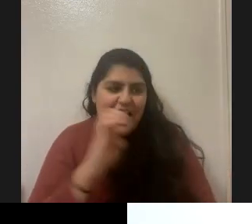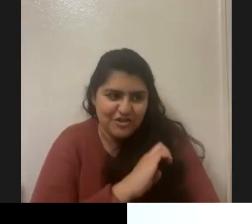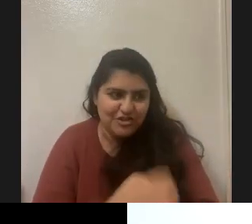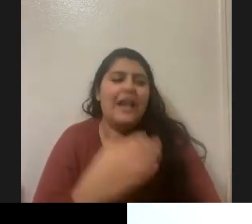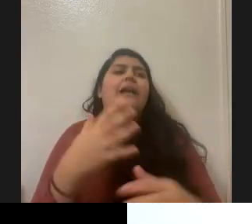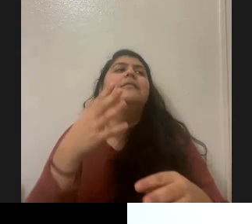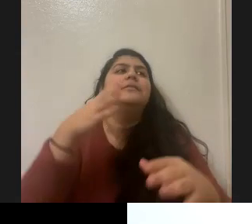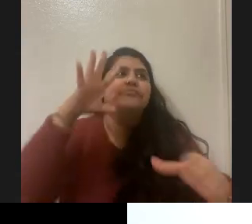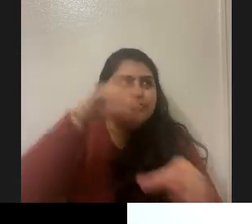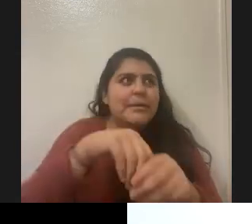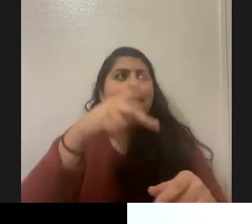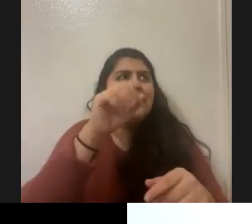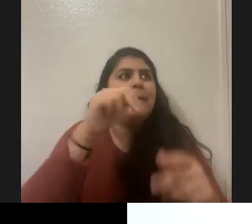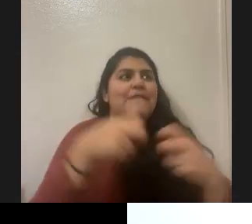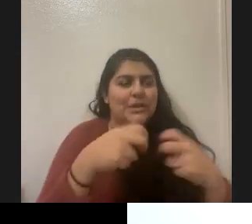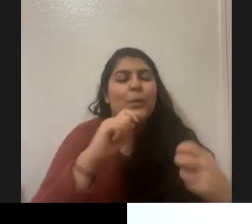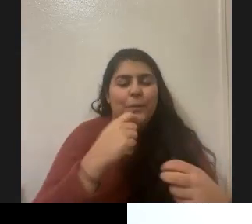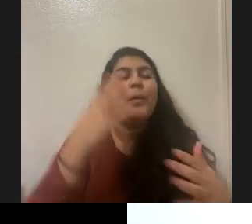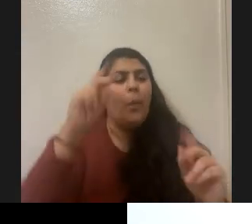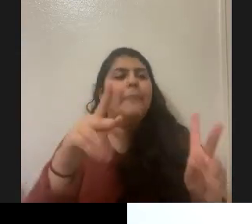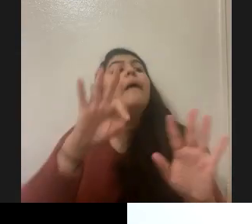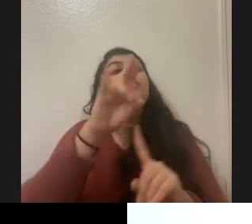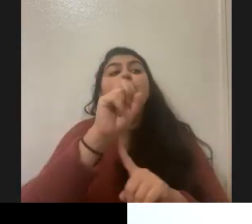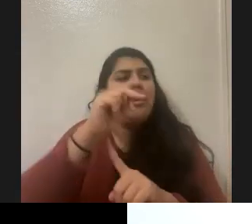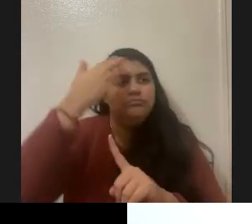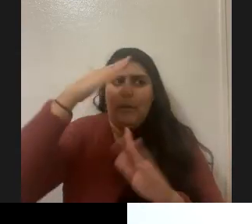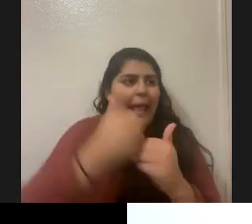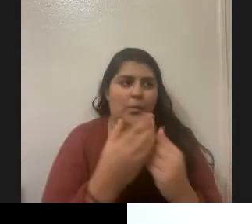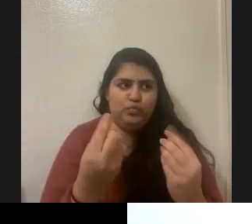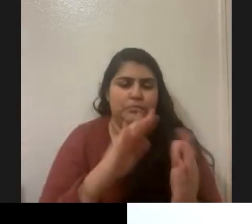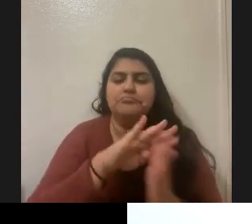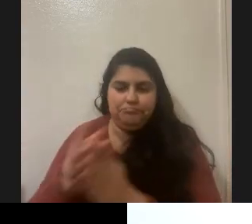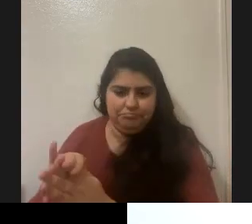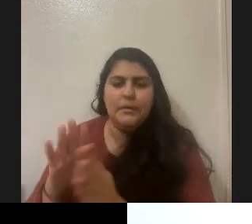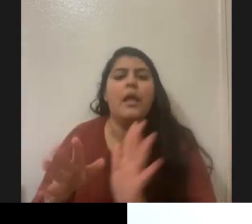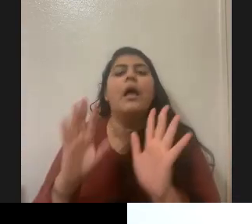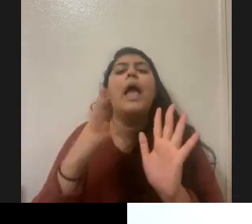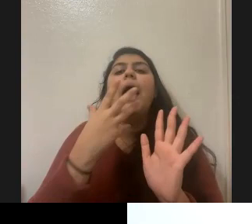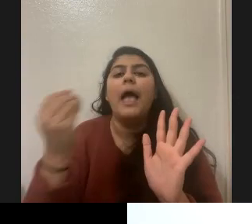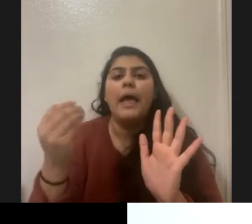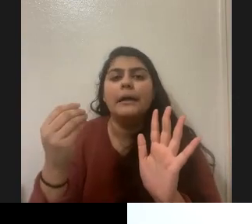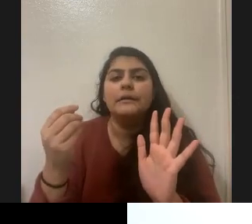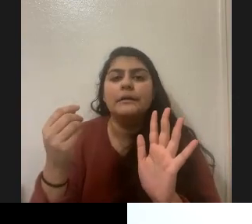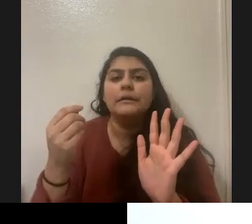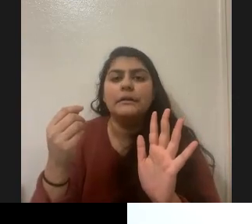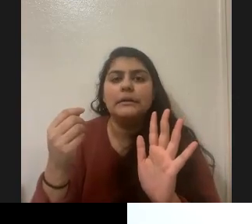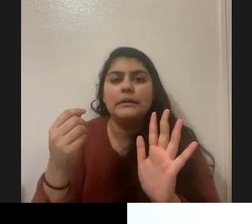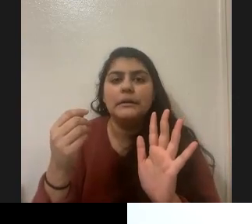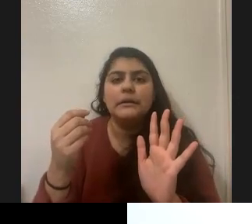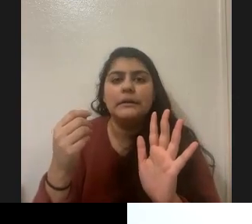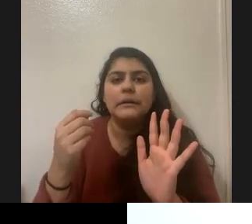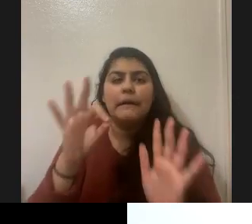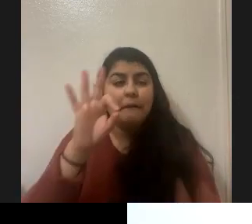okay. Fusion, we don't know how to do it. It's putting two things together. Got to get plasma involved. And then fission, is